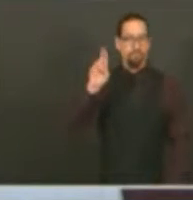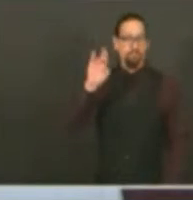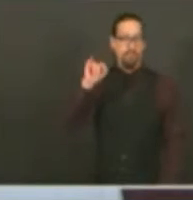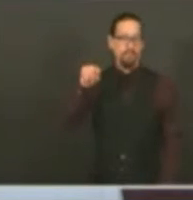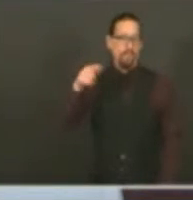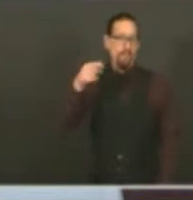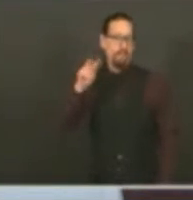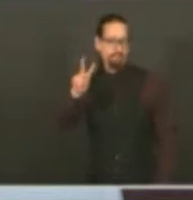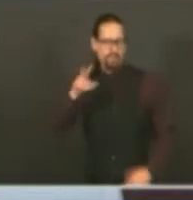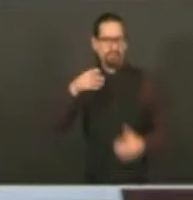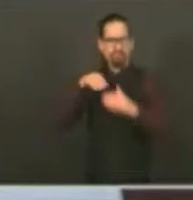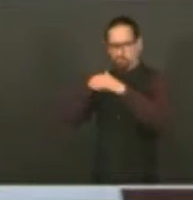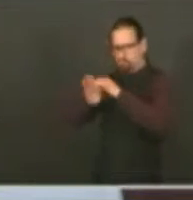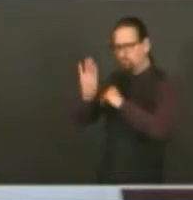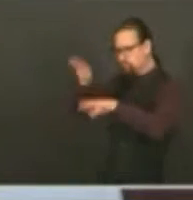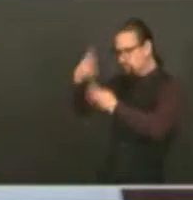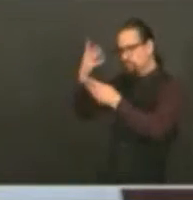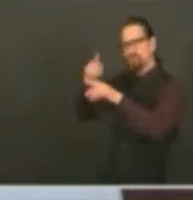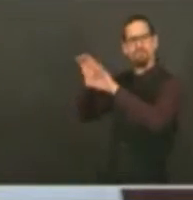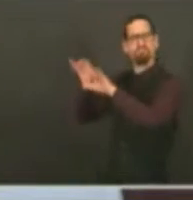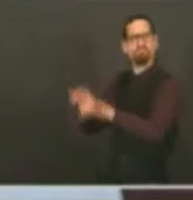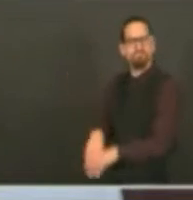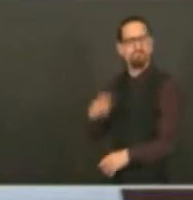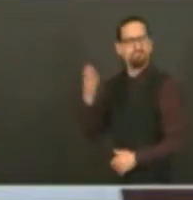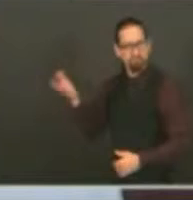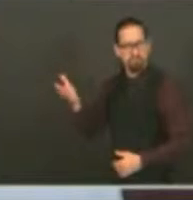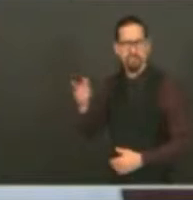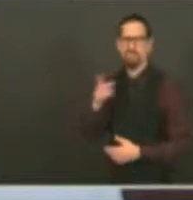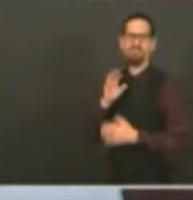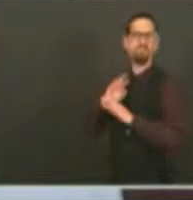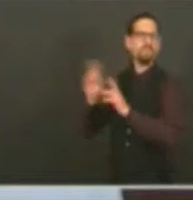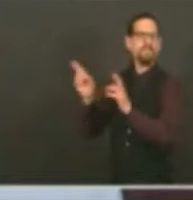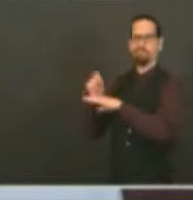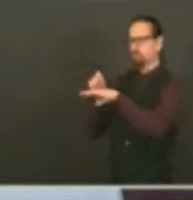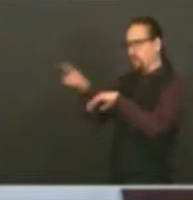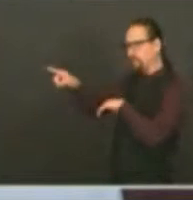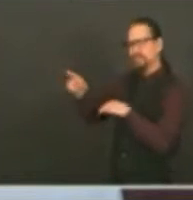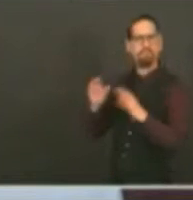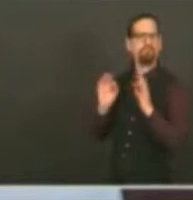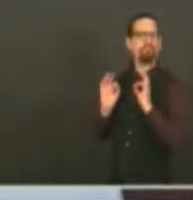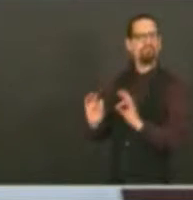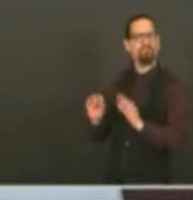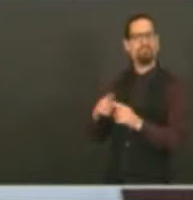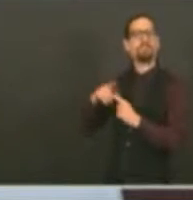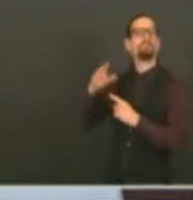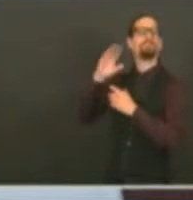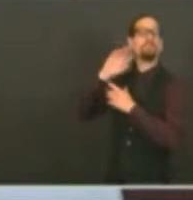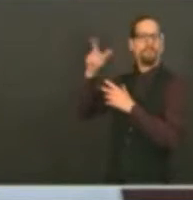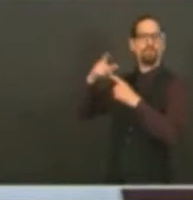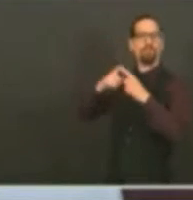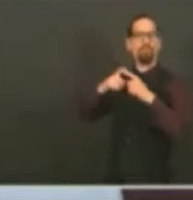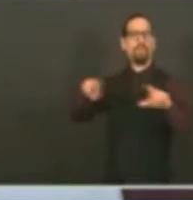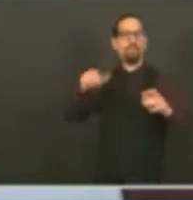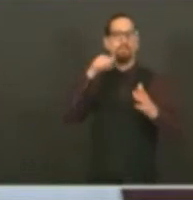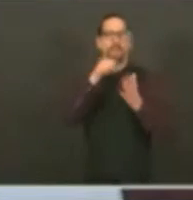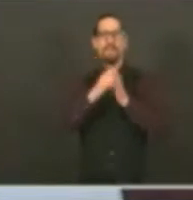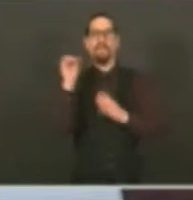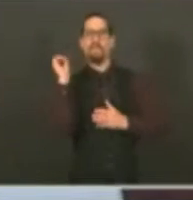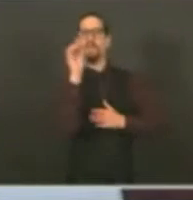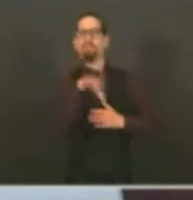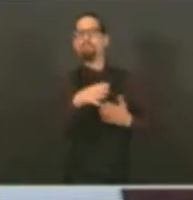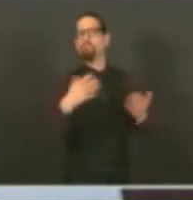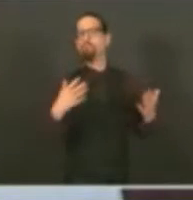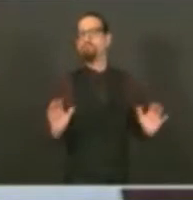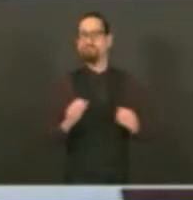tax.ri.gov, check a few boxes, and we will get the check on the way to you. If you want some